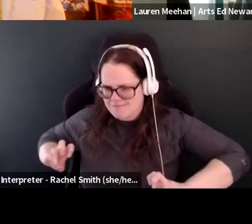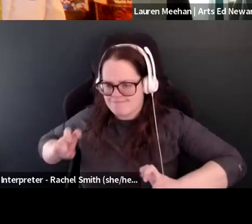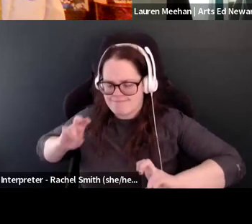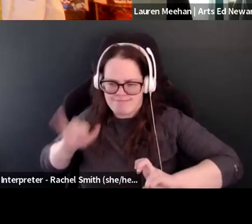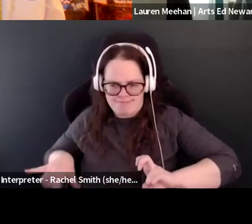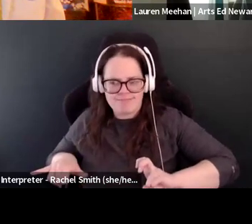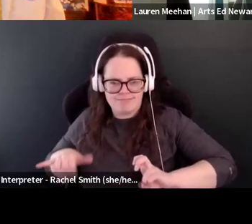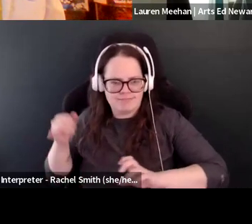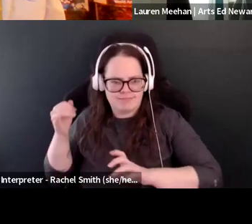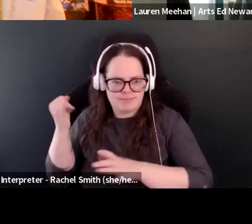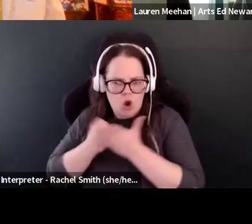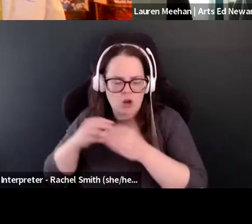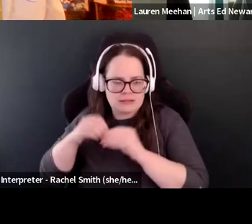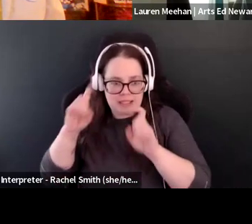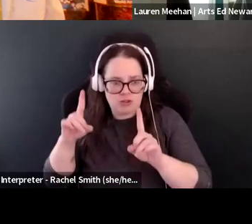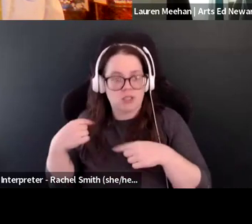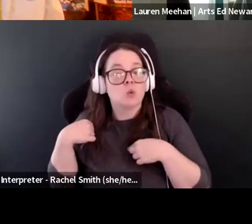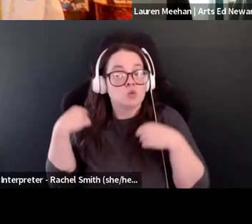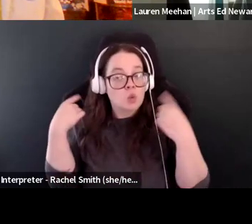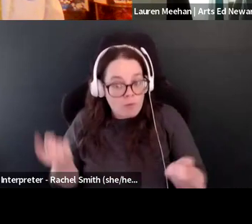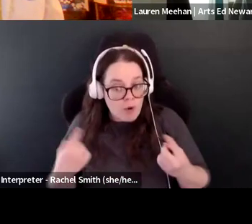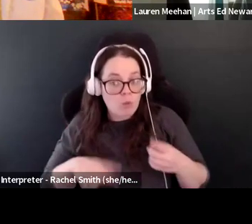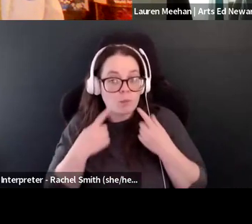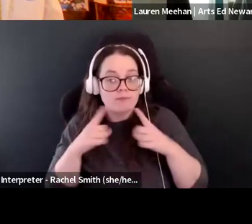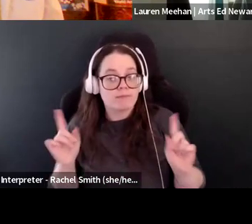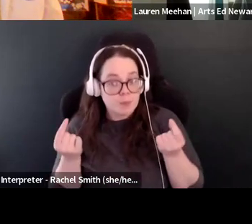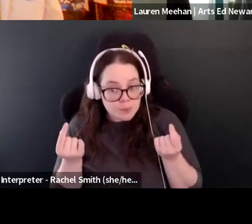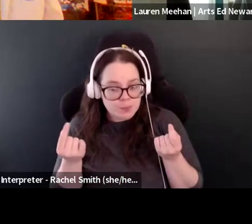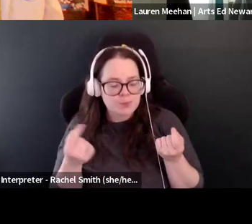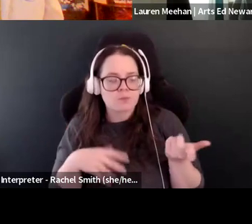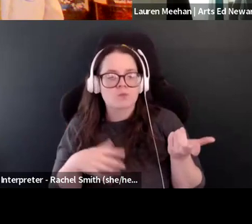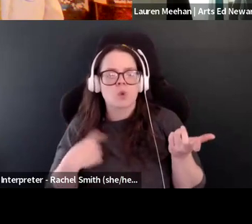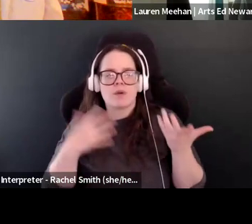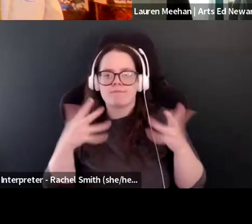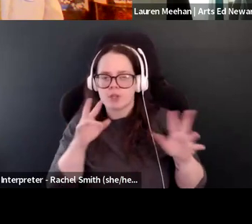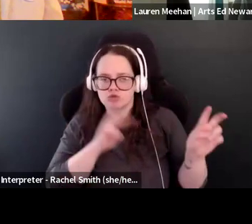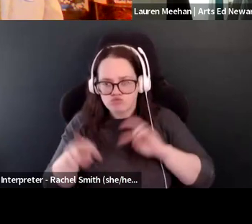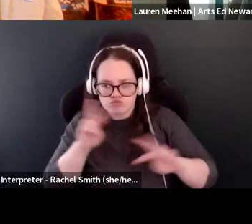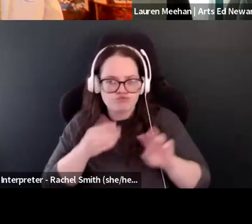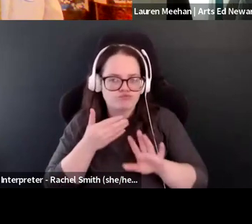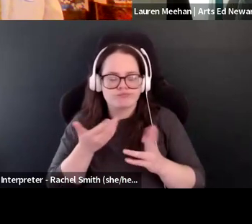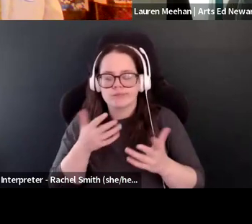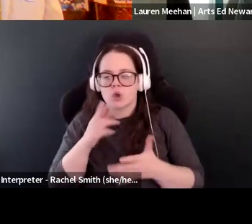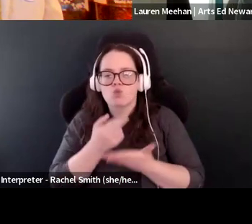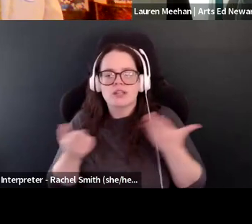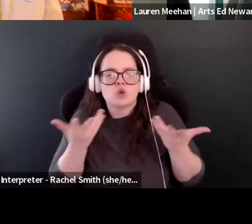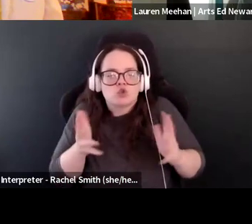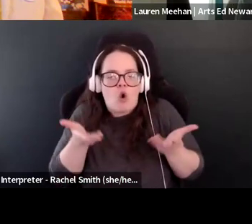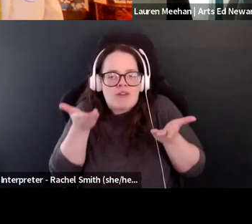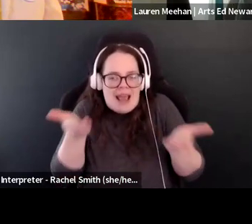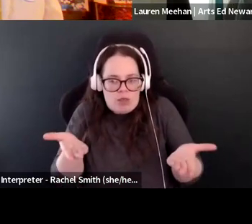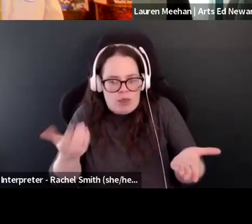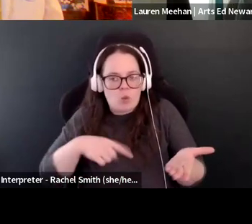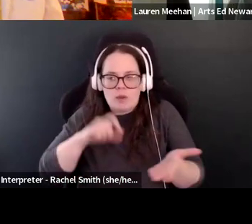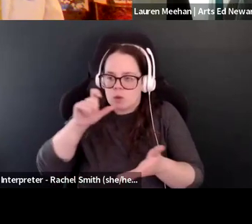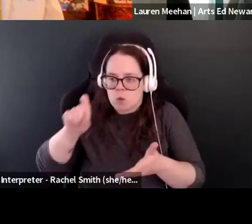What we have done so far is look at all of the pre-existing resources that are out there. We certainly don't want to recreate